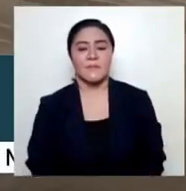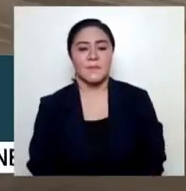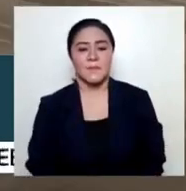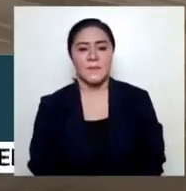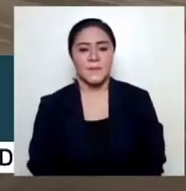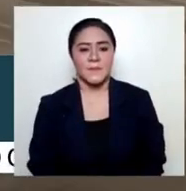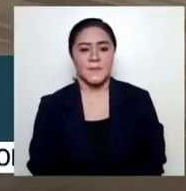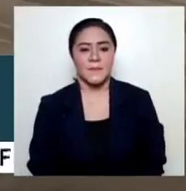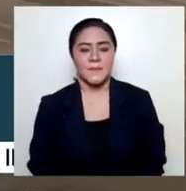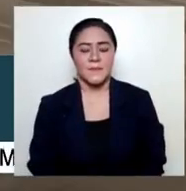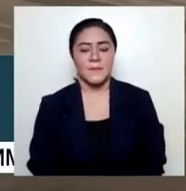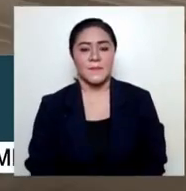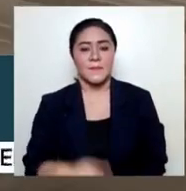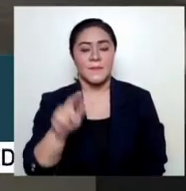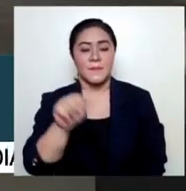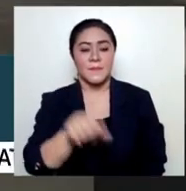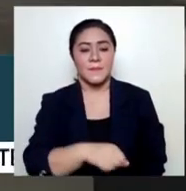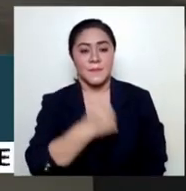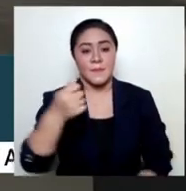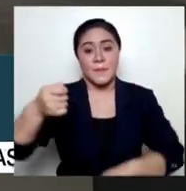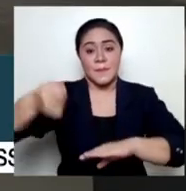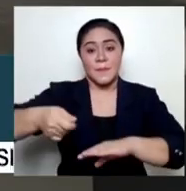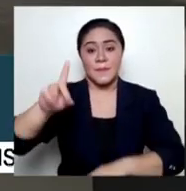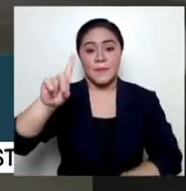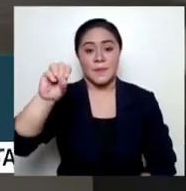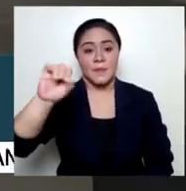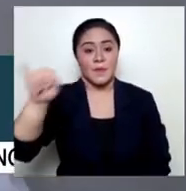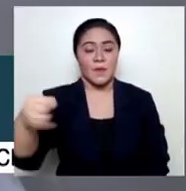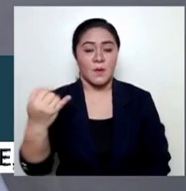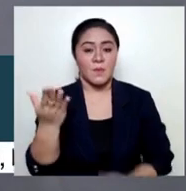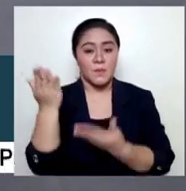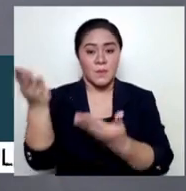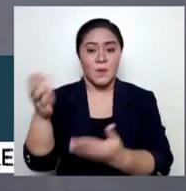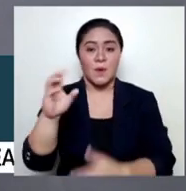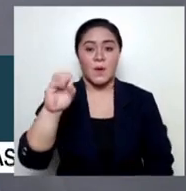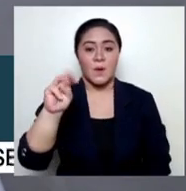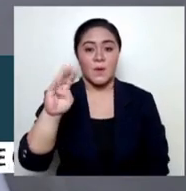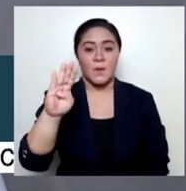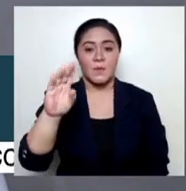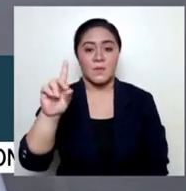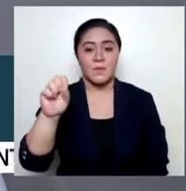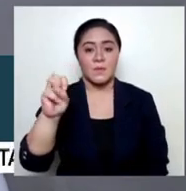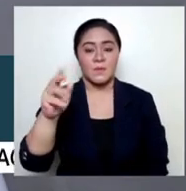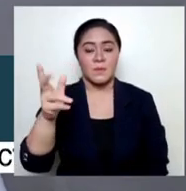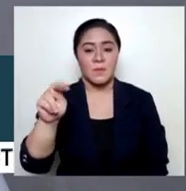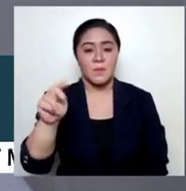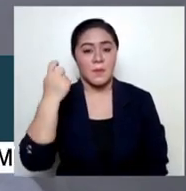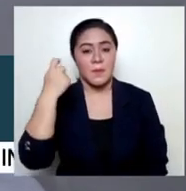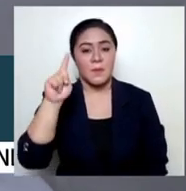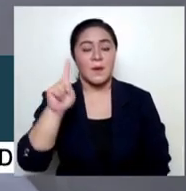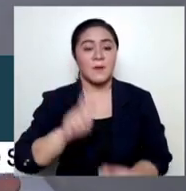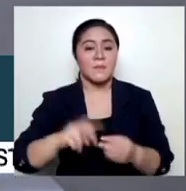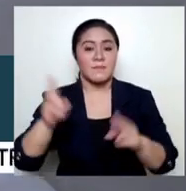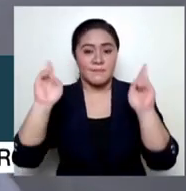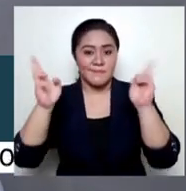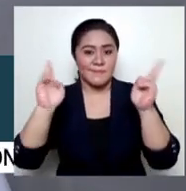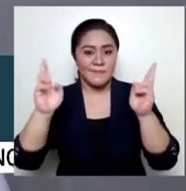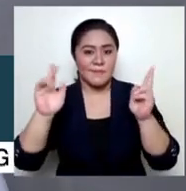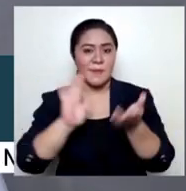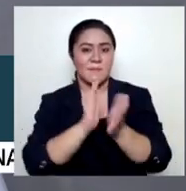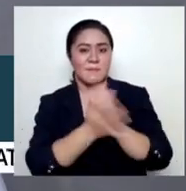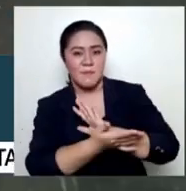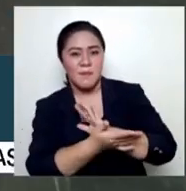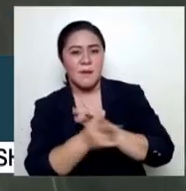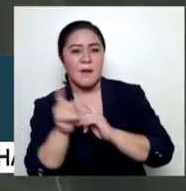The Justice Department will leave it up to the Office of the Ombudsman to probe Ragos' claim of coercion and intimidation. But in the